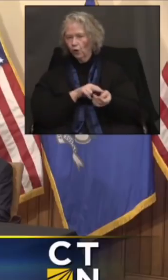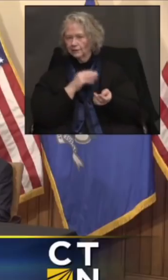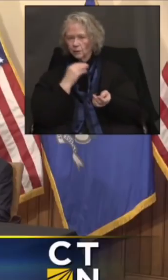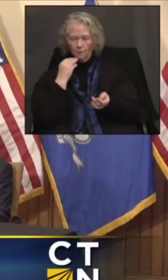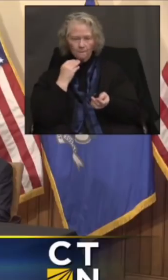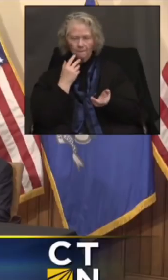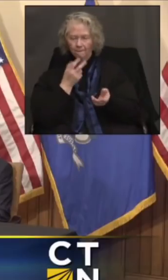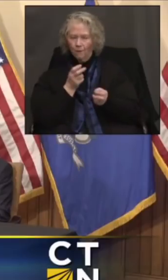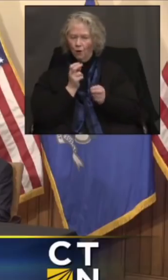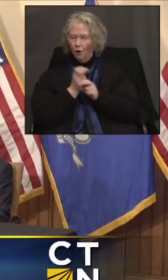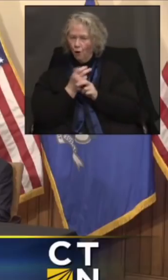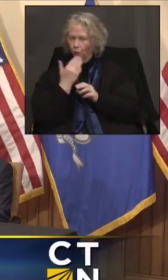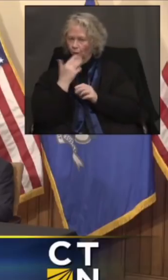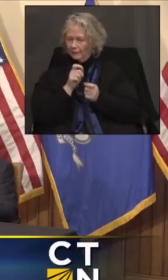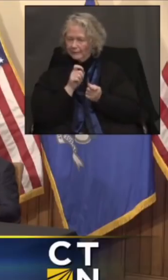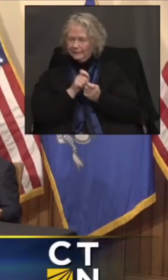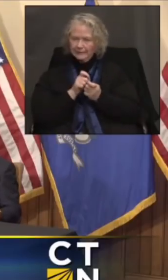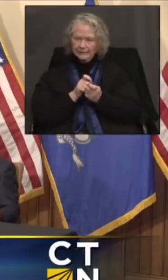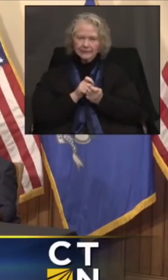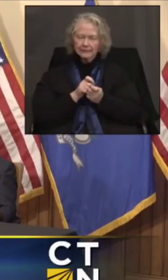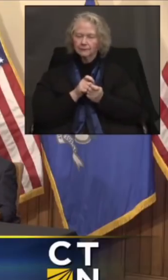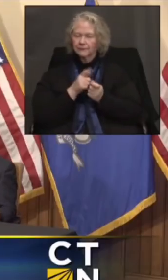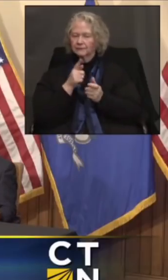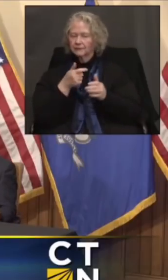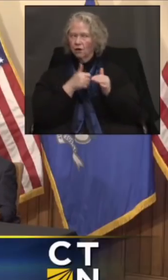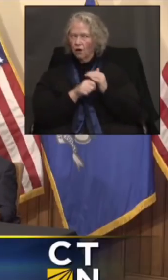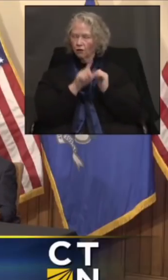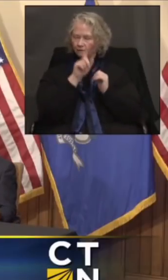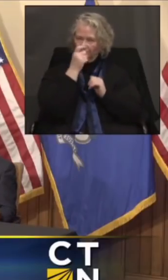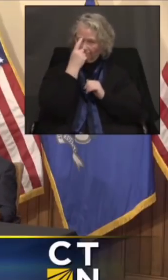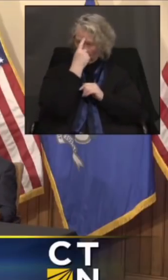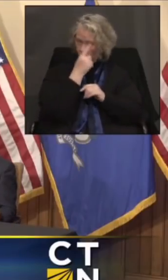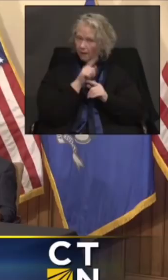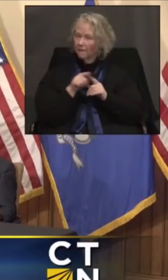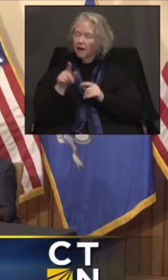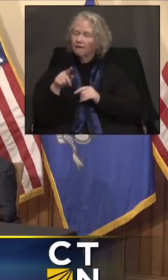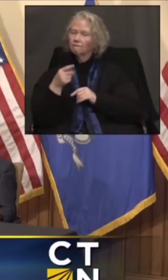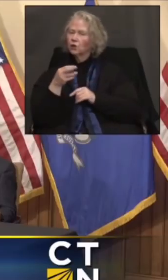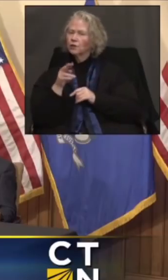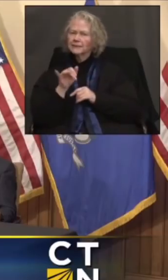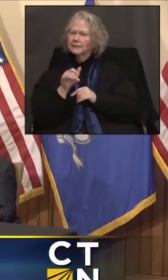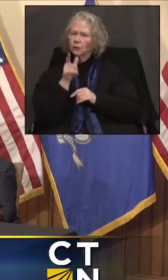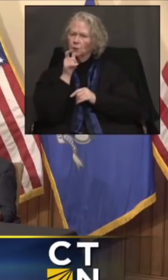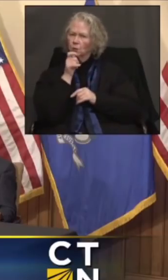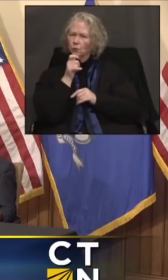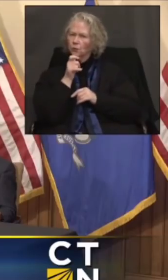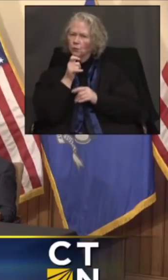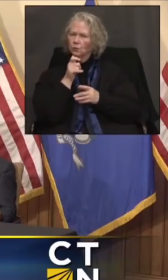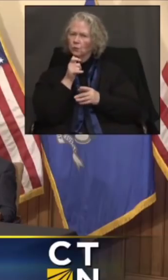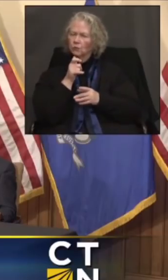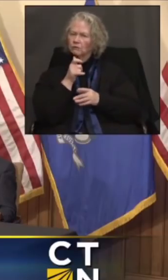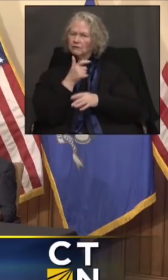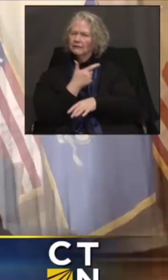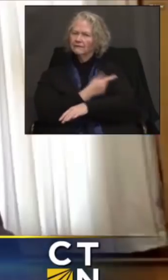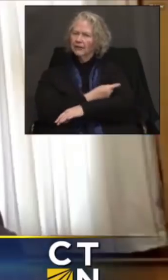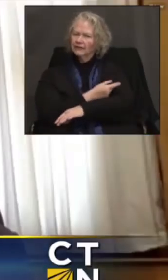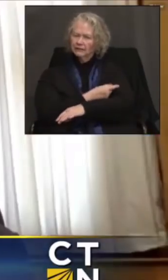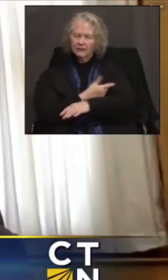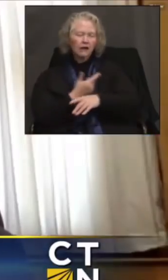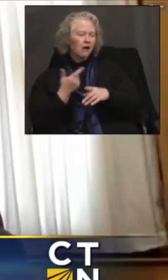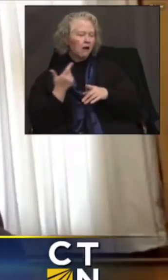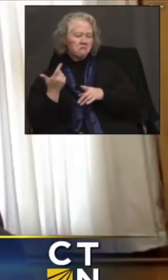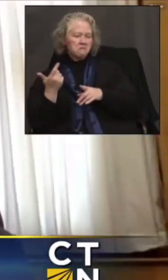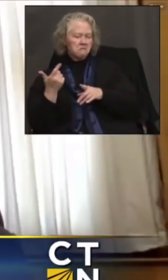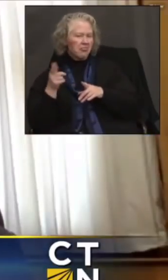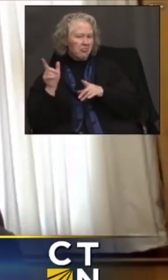hard to get some of that data because it was all through the feds. Are you getting data on who the pharmacies are vaccinating? They like all